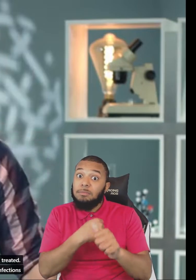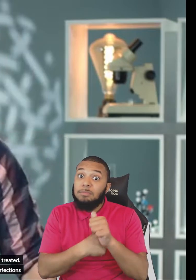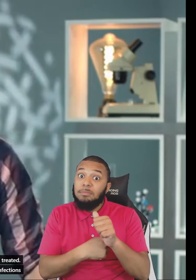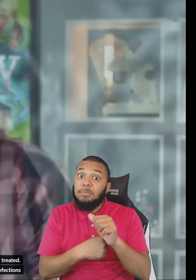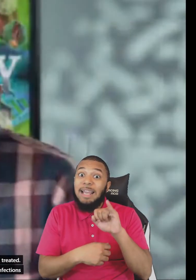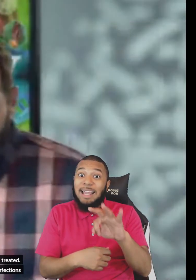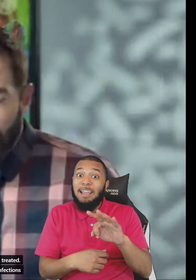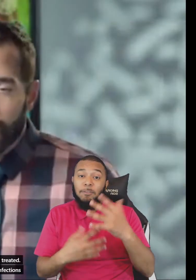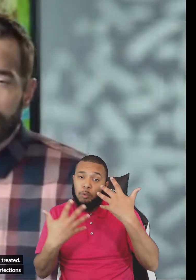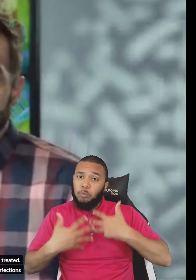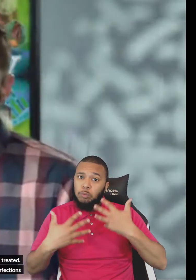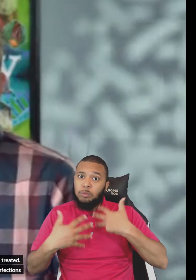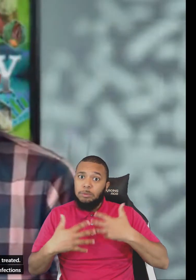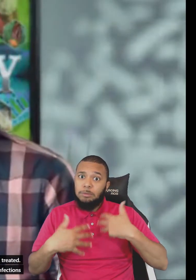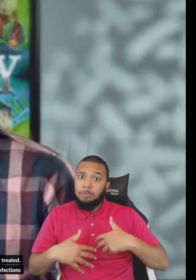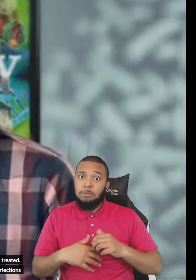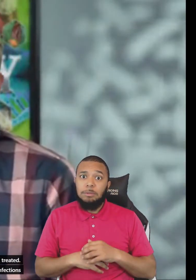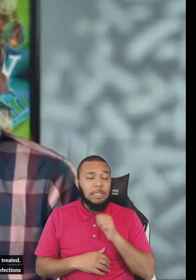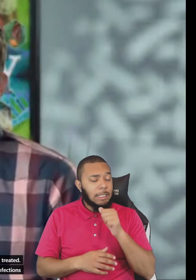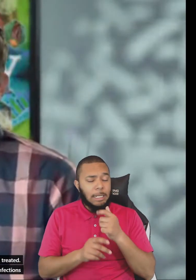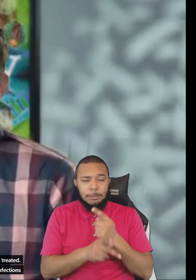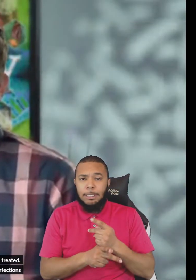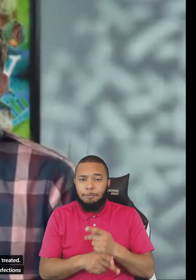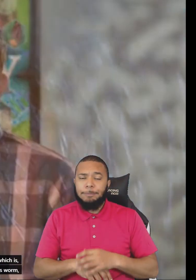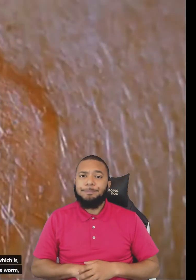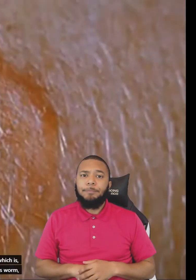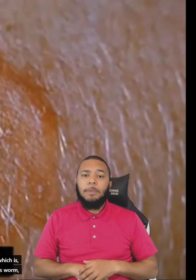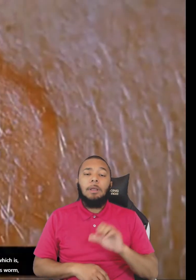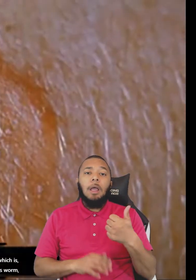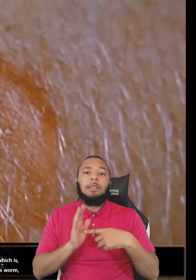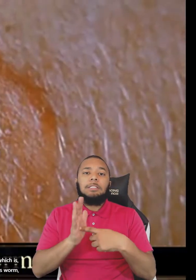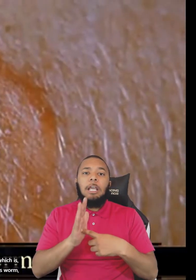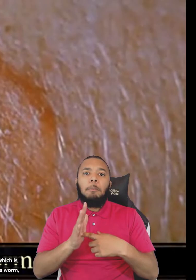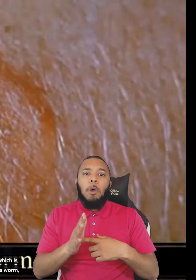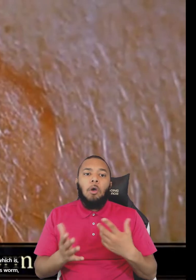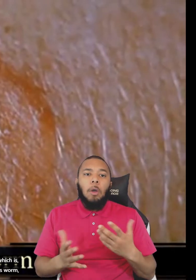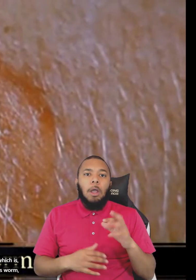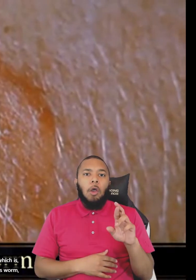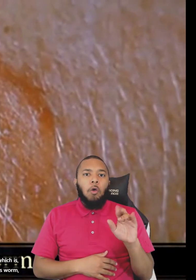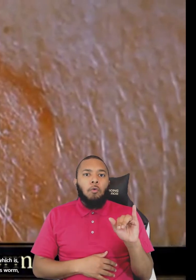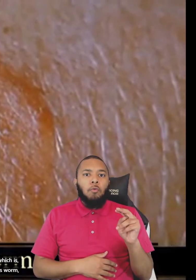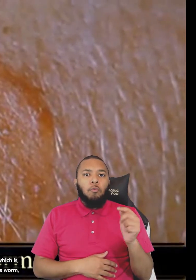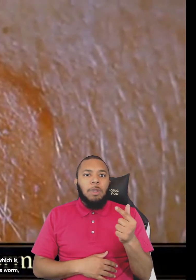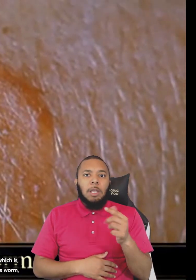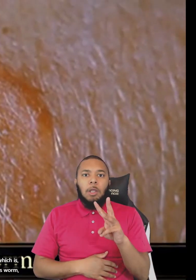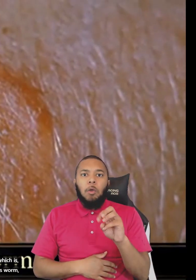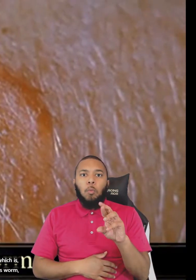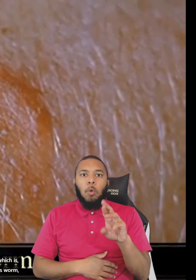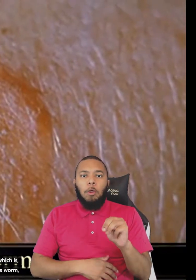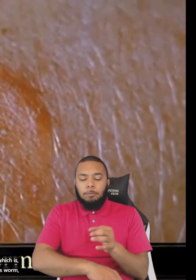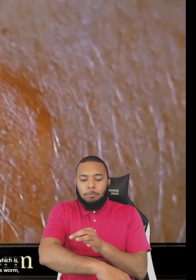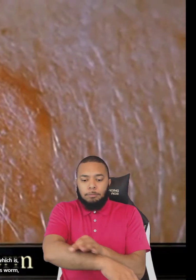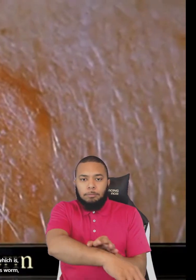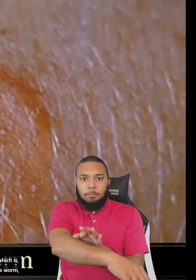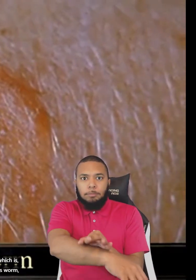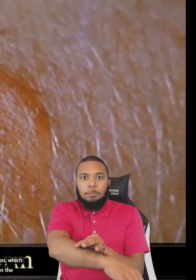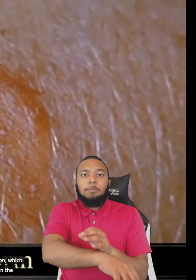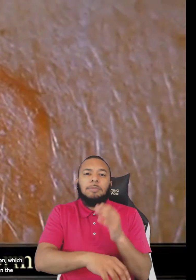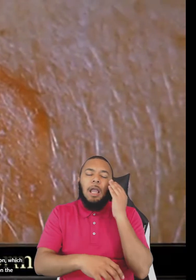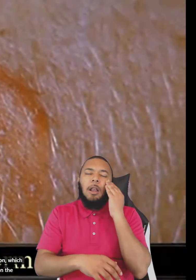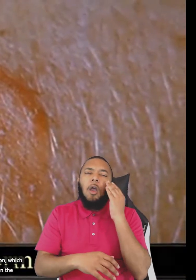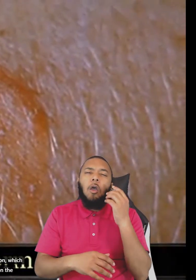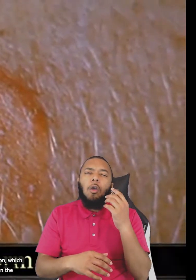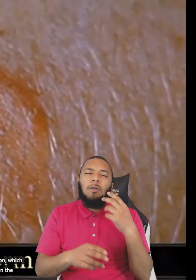treated. Other examples of fungal infections would include ringworm, which is, even though the name says worm,